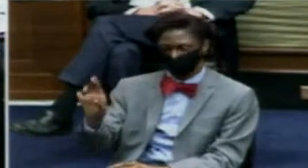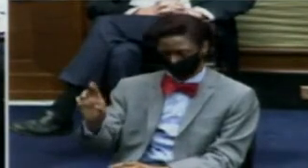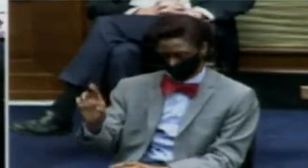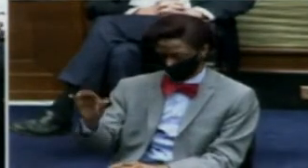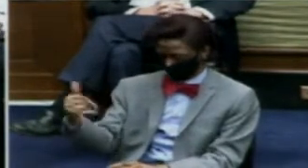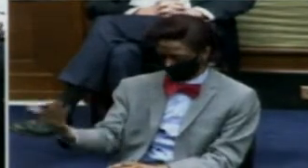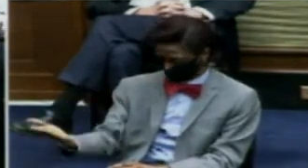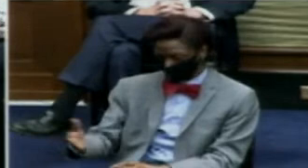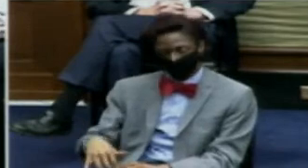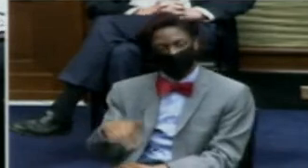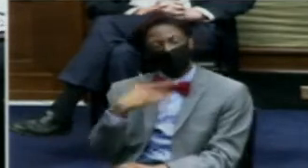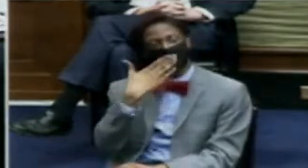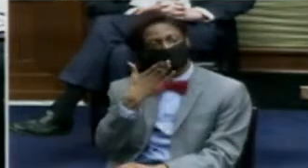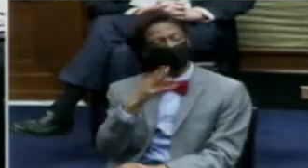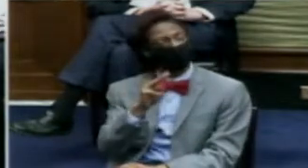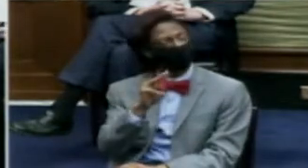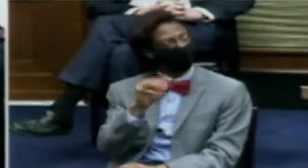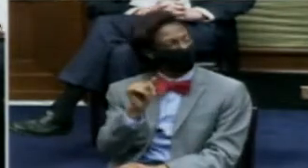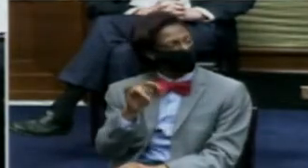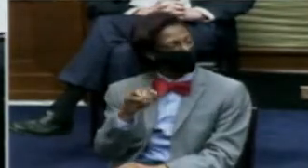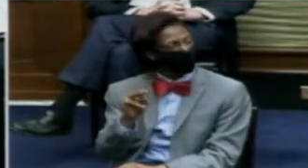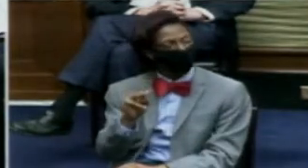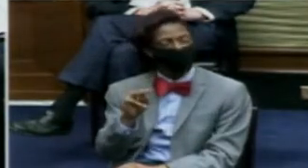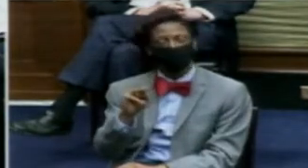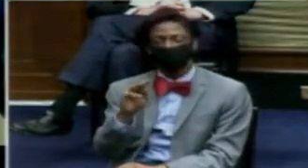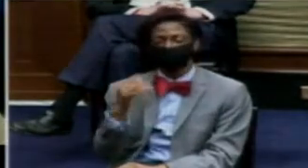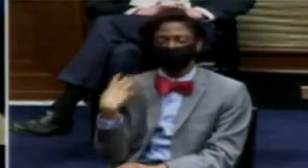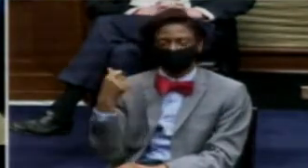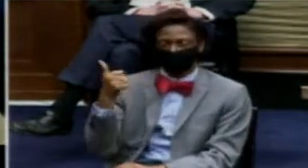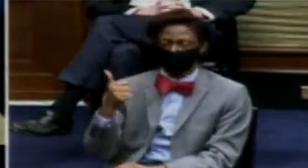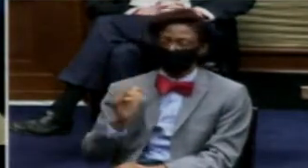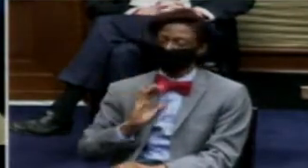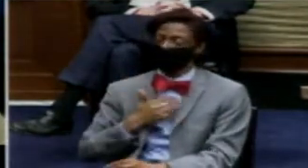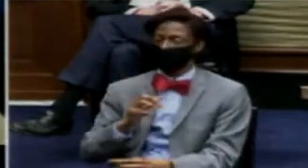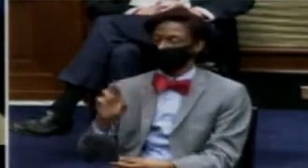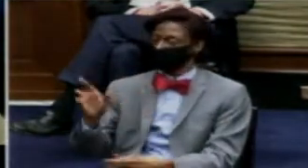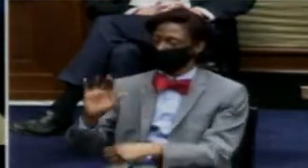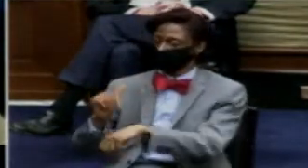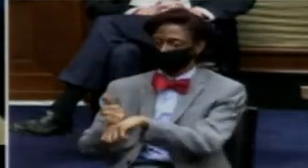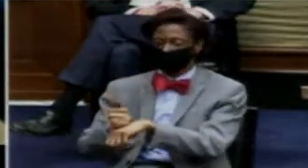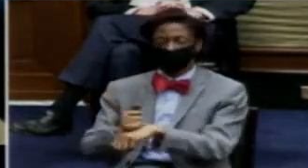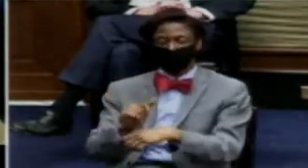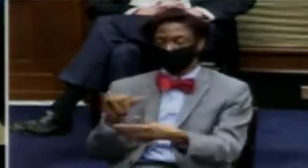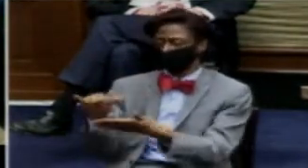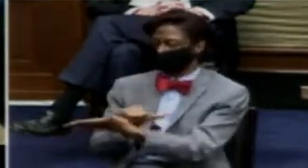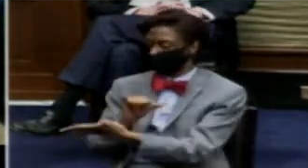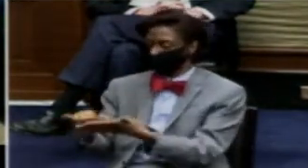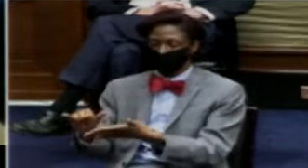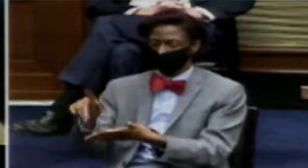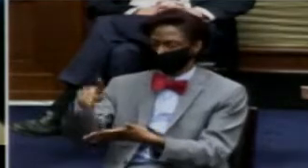Thank you, Madam Chair. When our republic was founded, both New York City and Philadelphia had been the